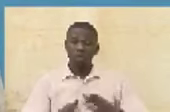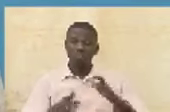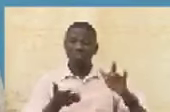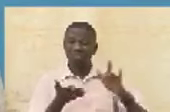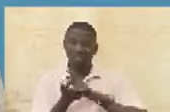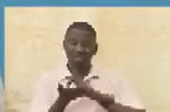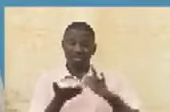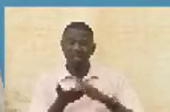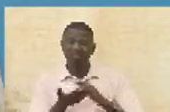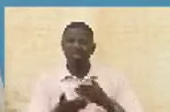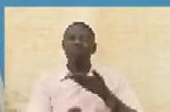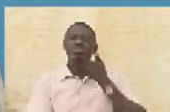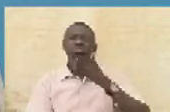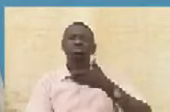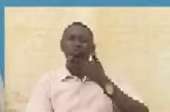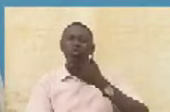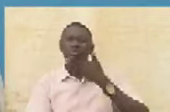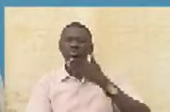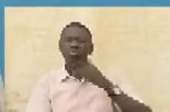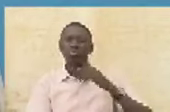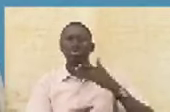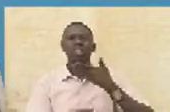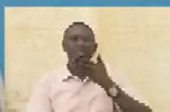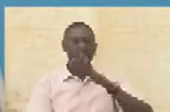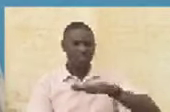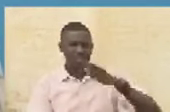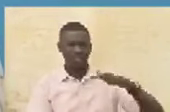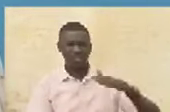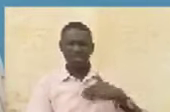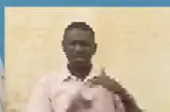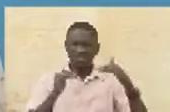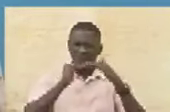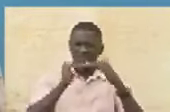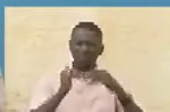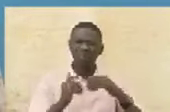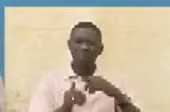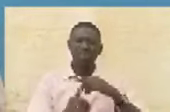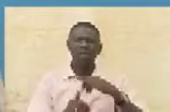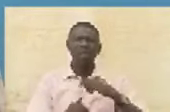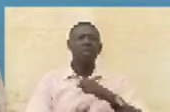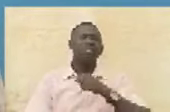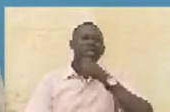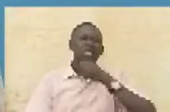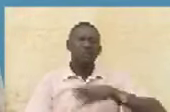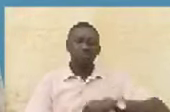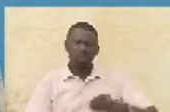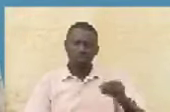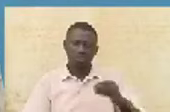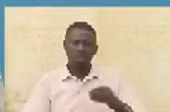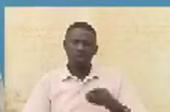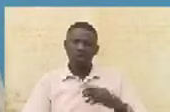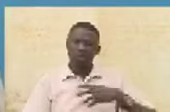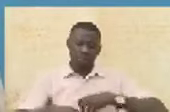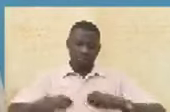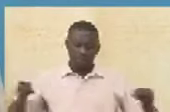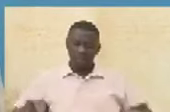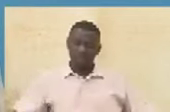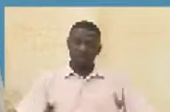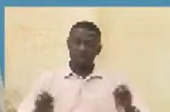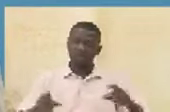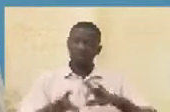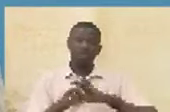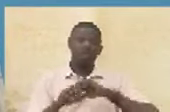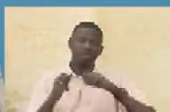fulango small children the age mate of your grandson ayura eku he will take off